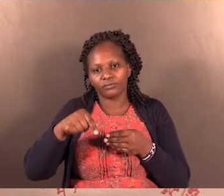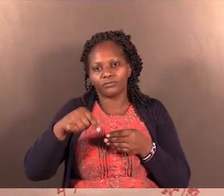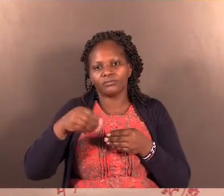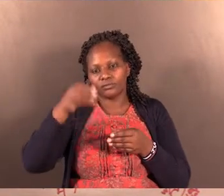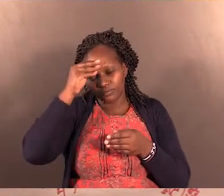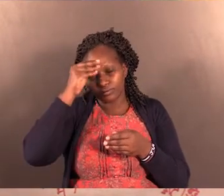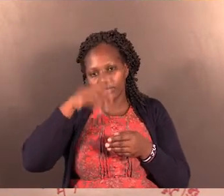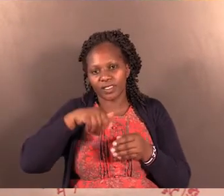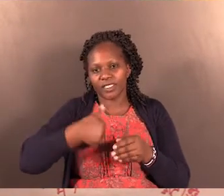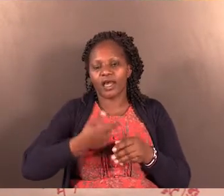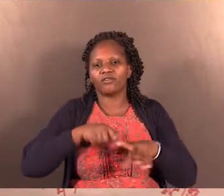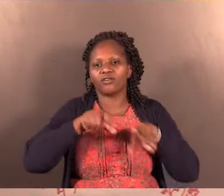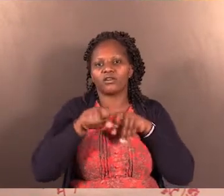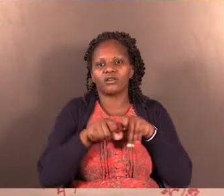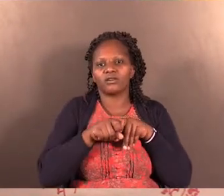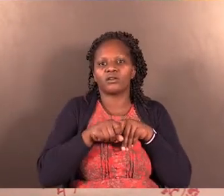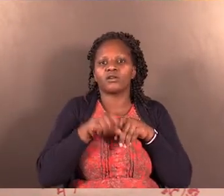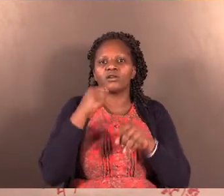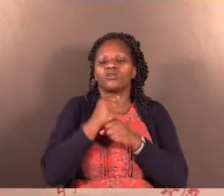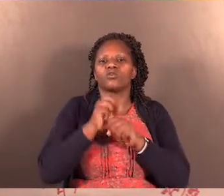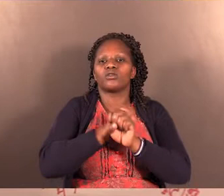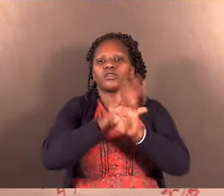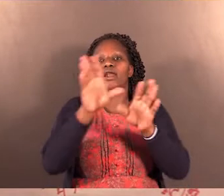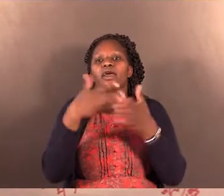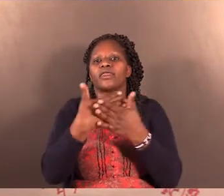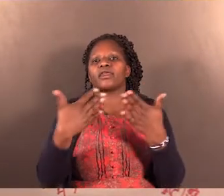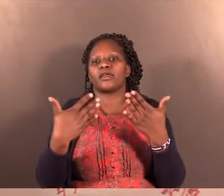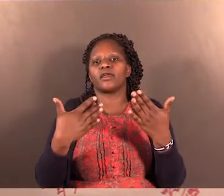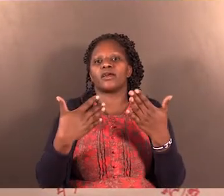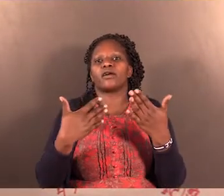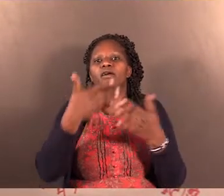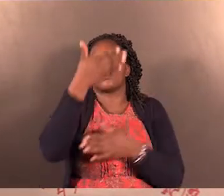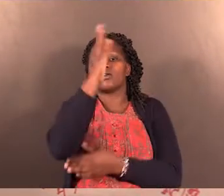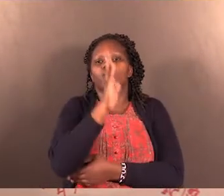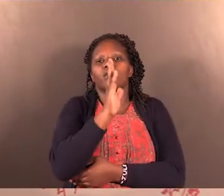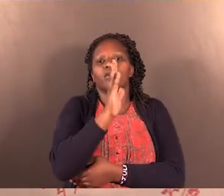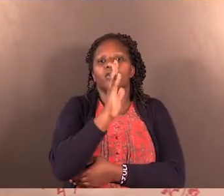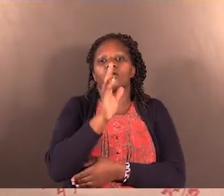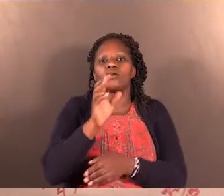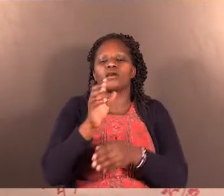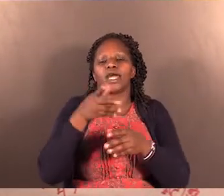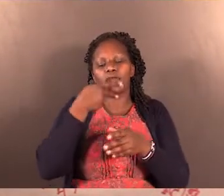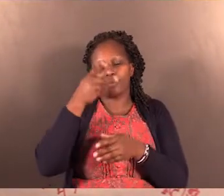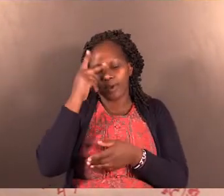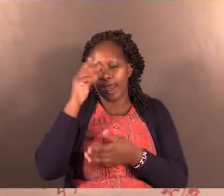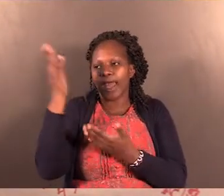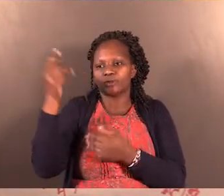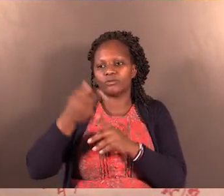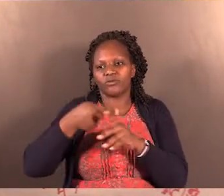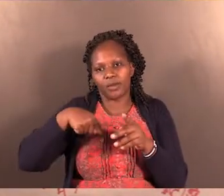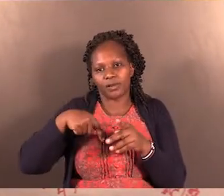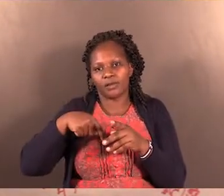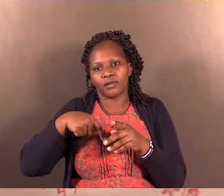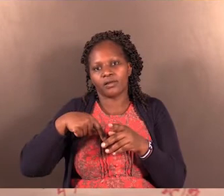from this lesson, we learn to have self-control and do the right thing as God and our parents expect